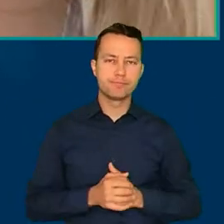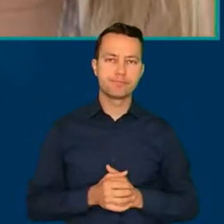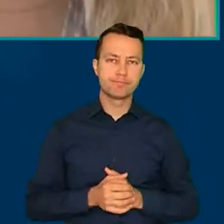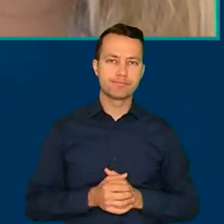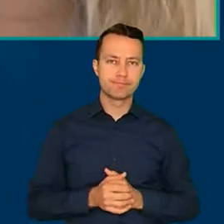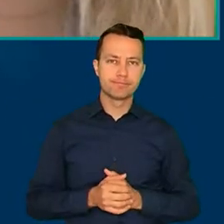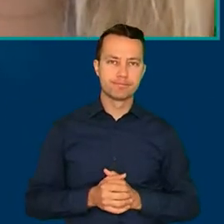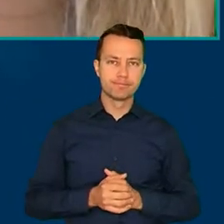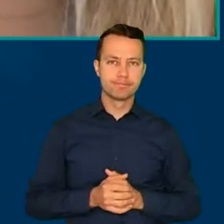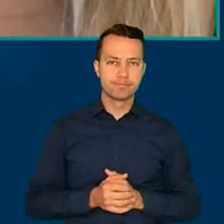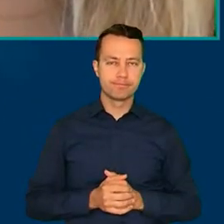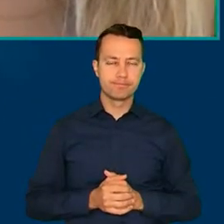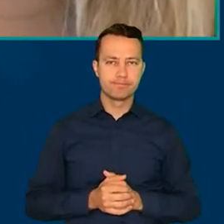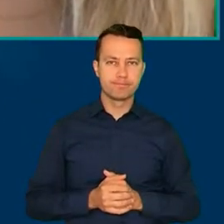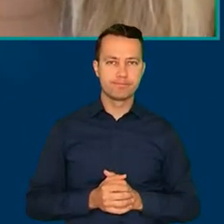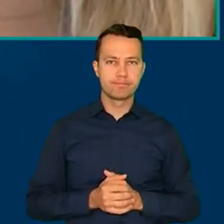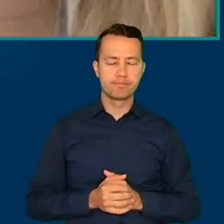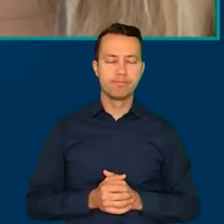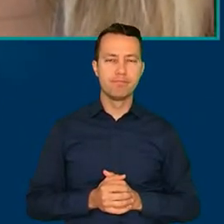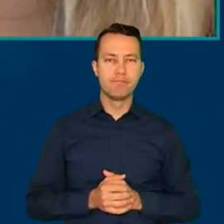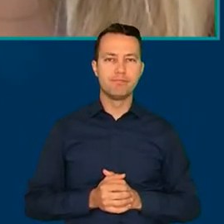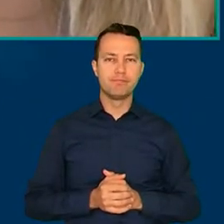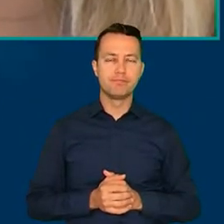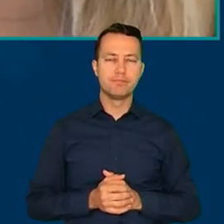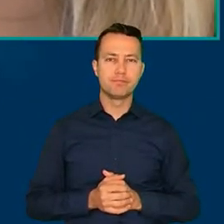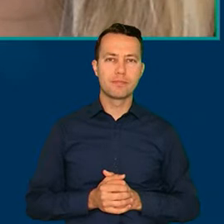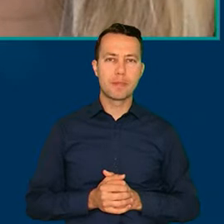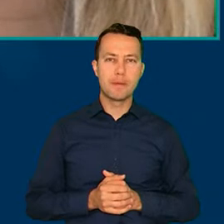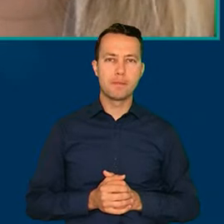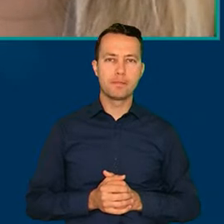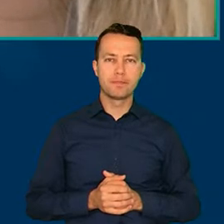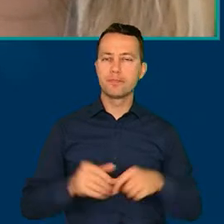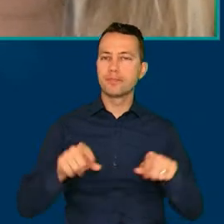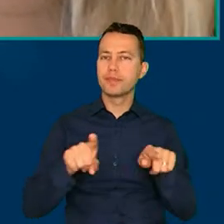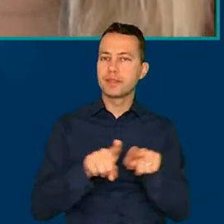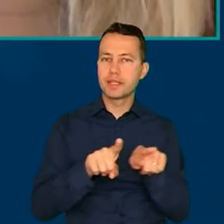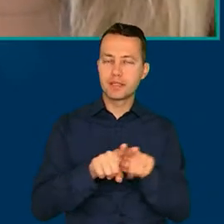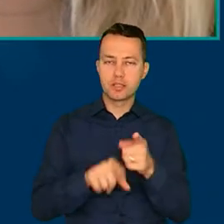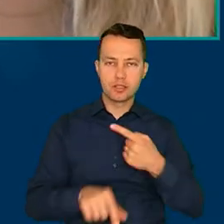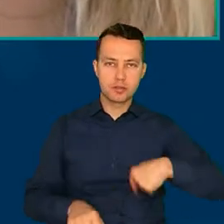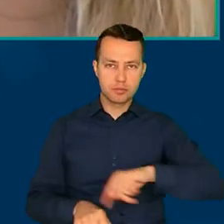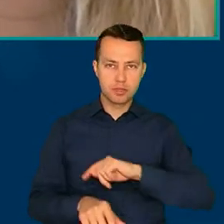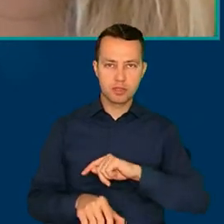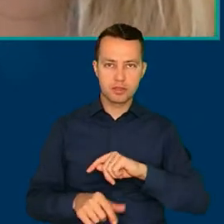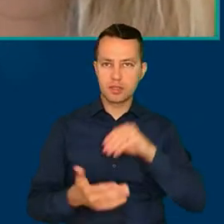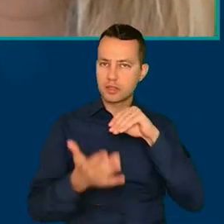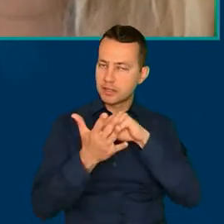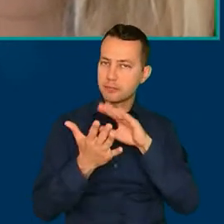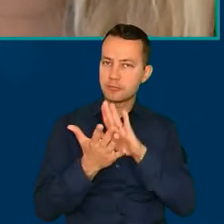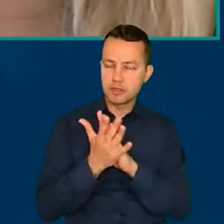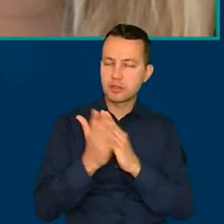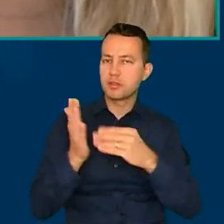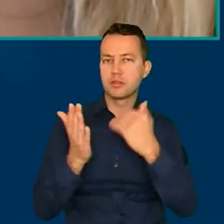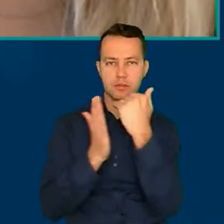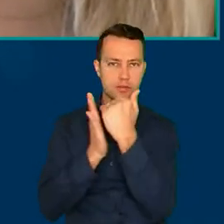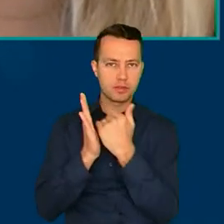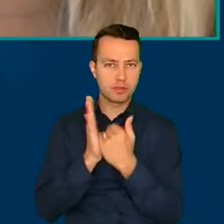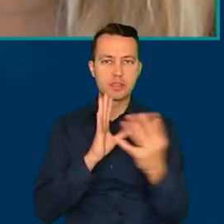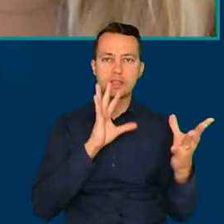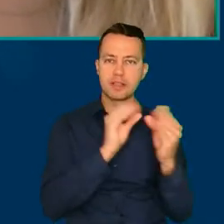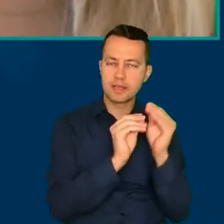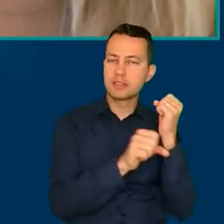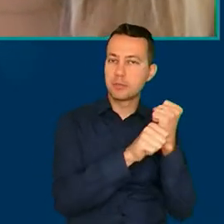Just to note, of course, we also develop these guidances with business, but also with UN human rights colleagues and the ILO.